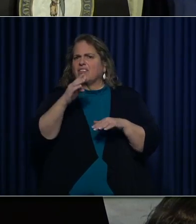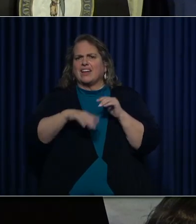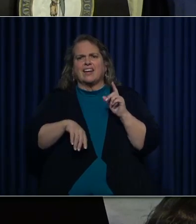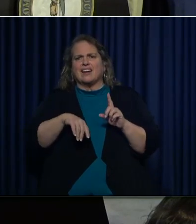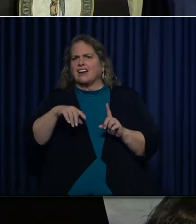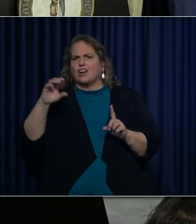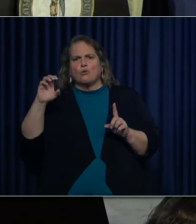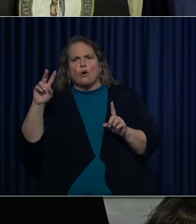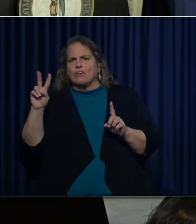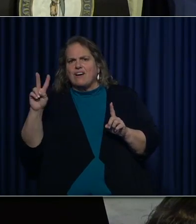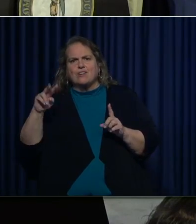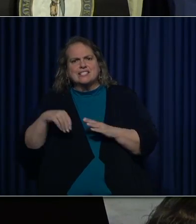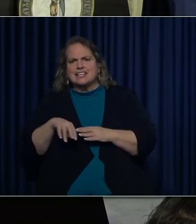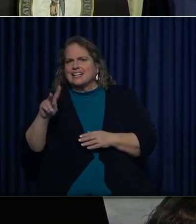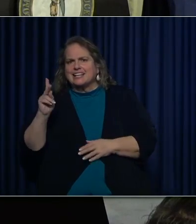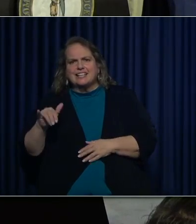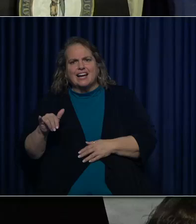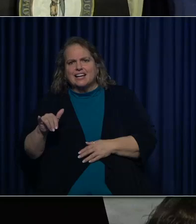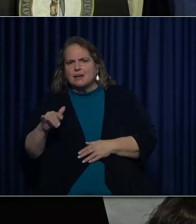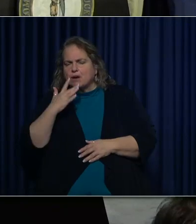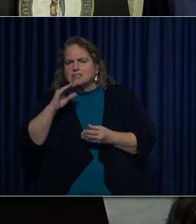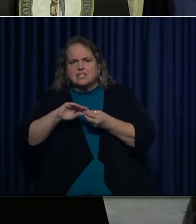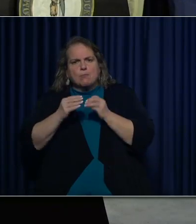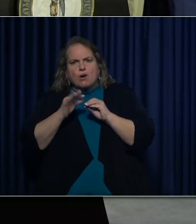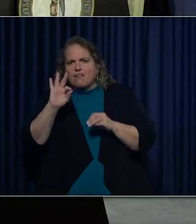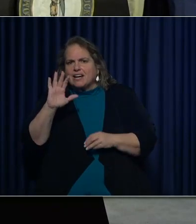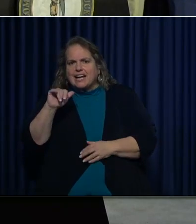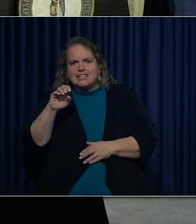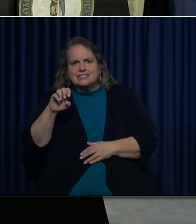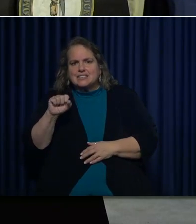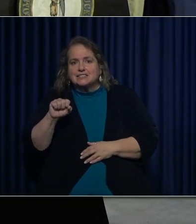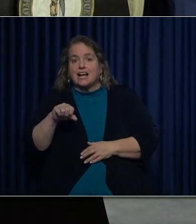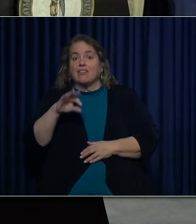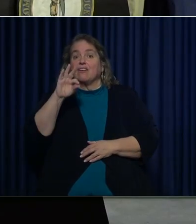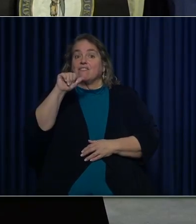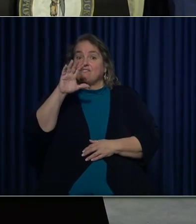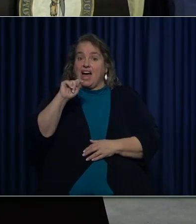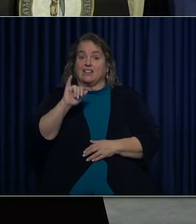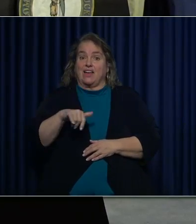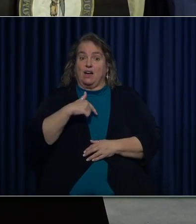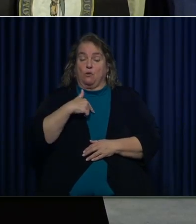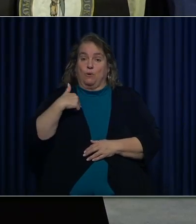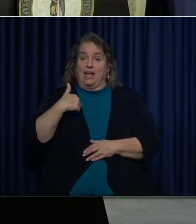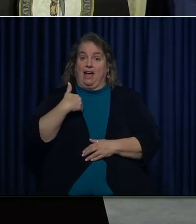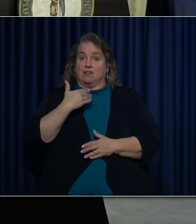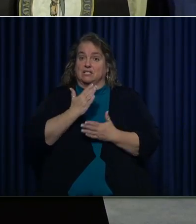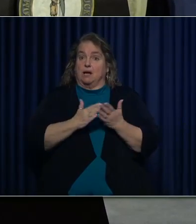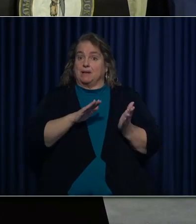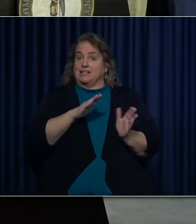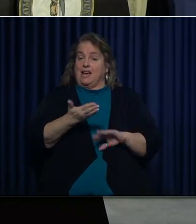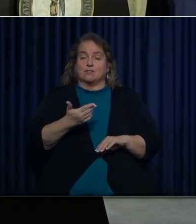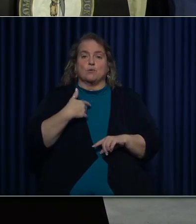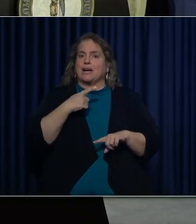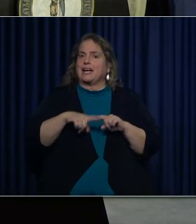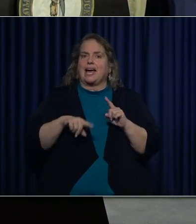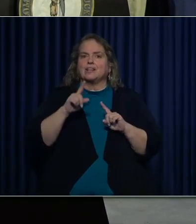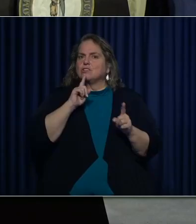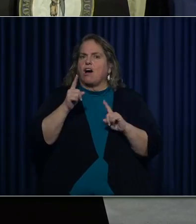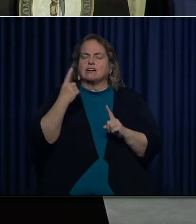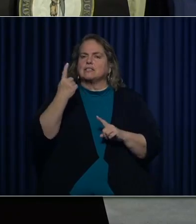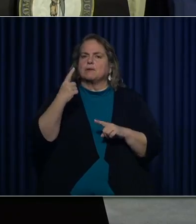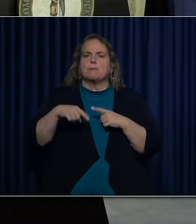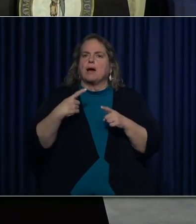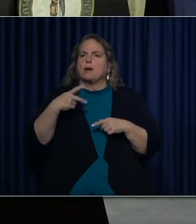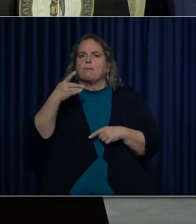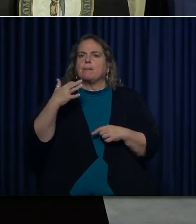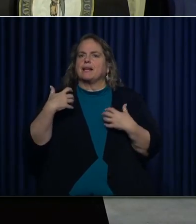coronavirus in Kentucky, just in numbers of cases, and the fact that we have had deaths, we can't talk about something related to public